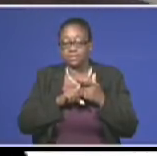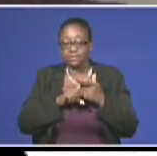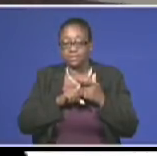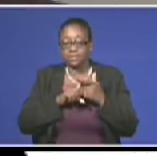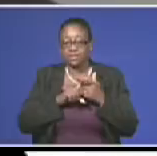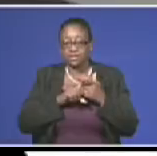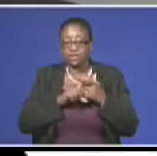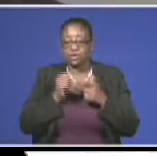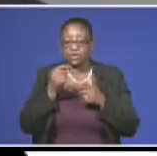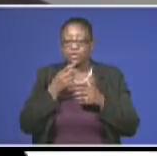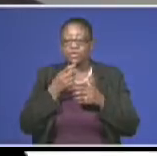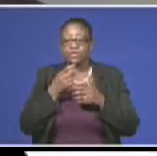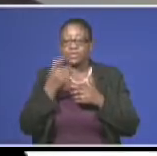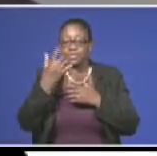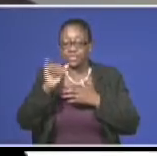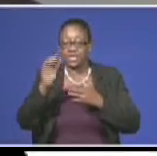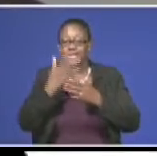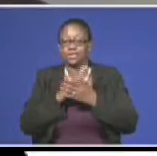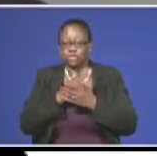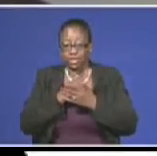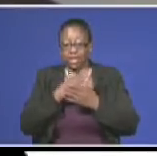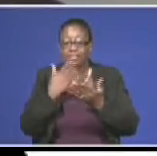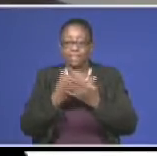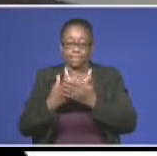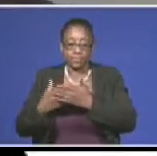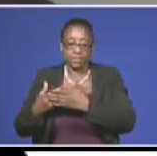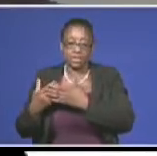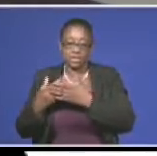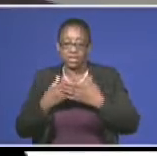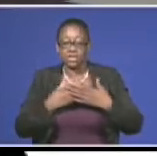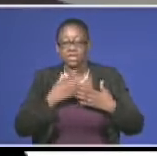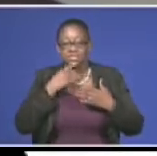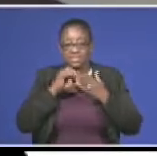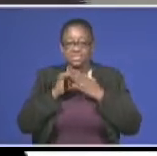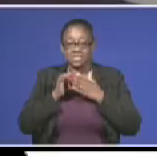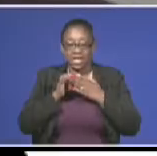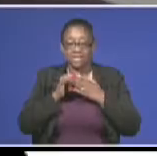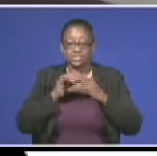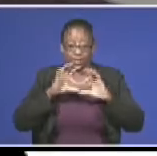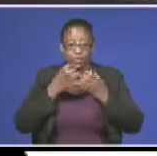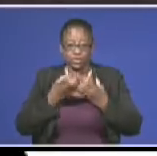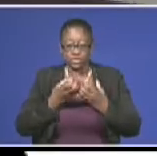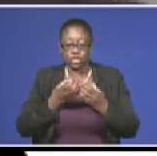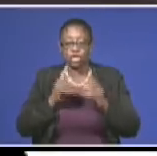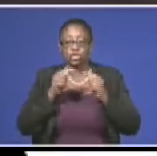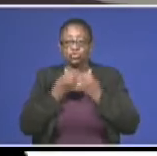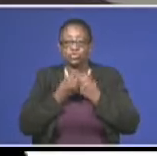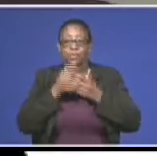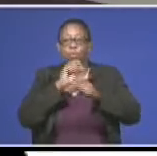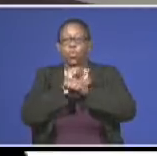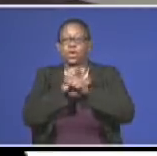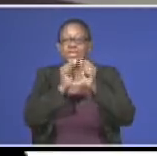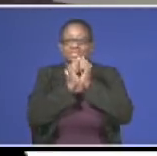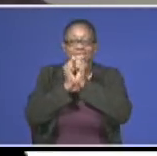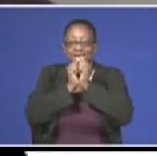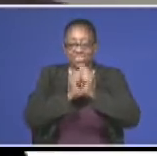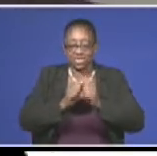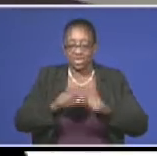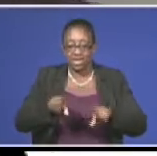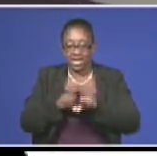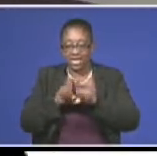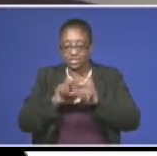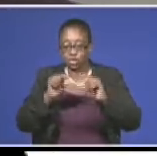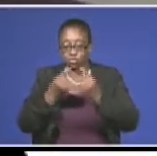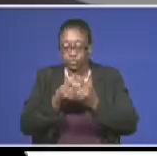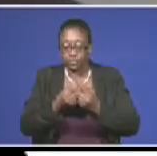split the dividends between members of the community. So that's community tourism on that level. And